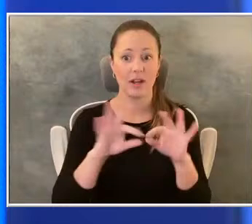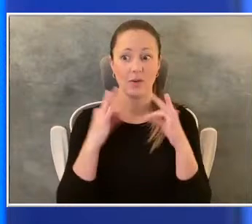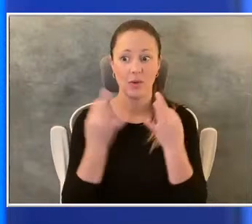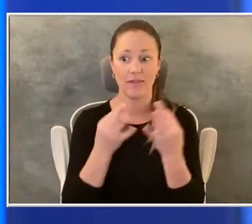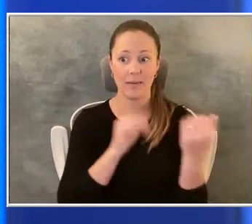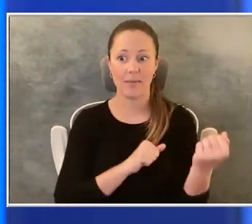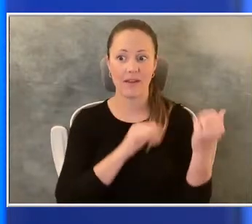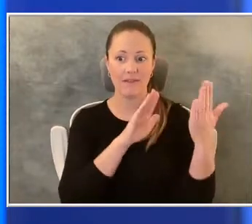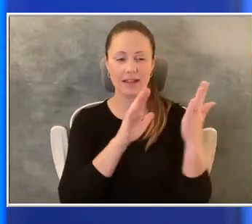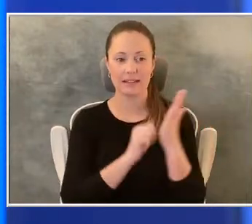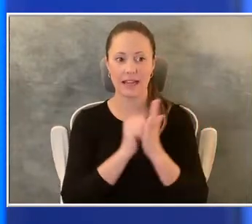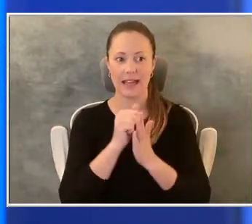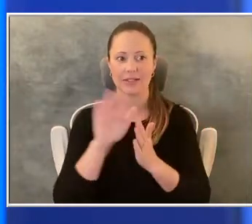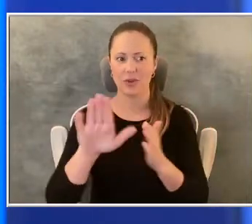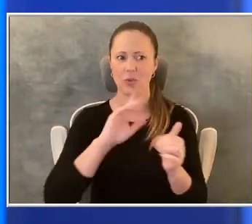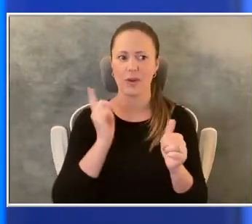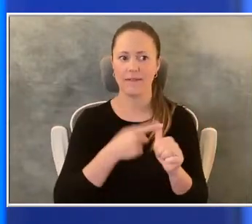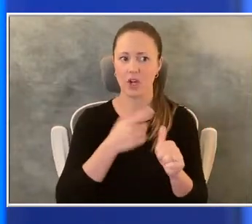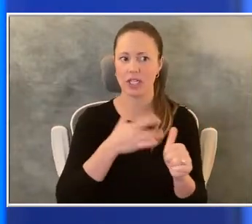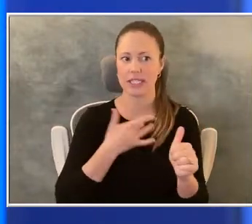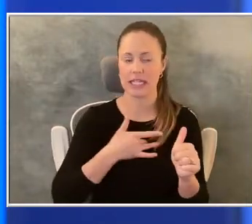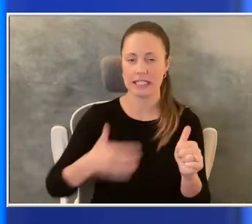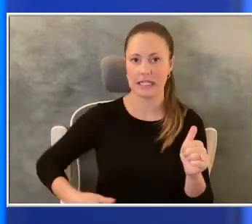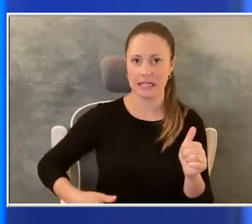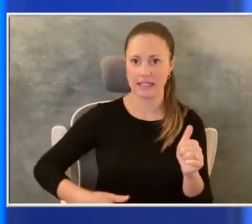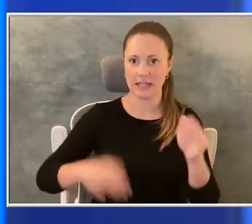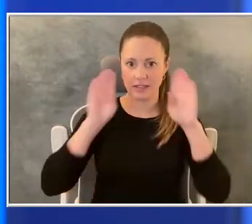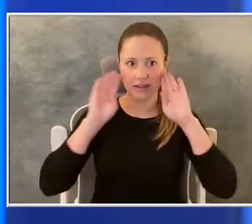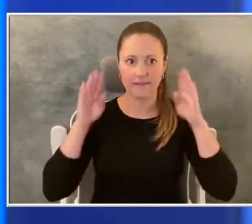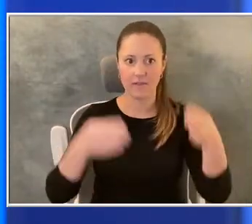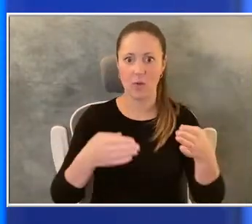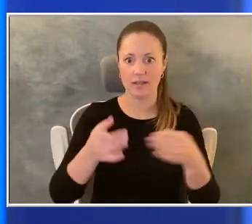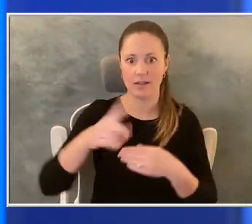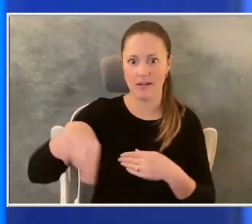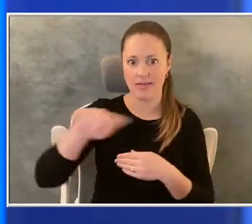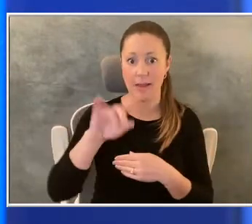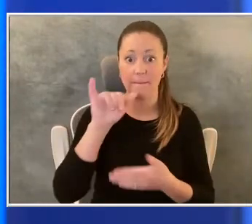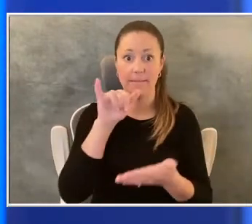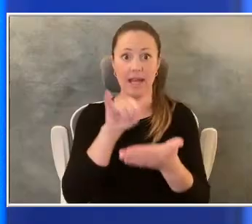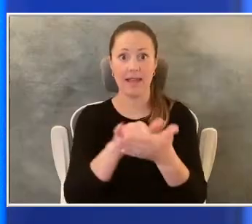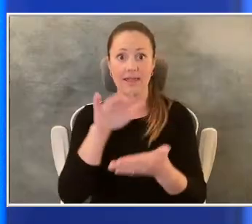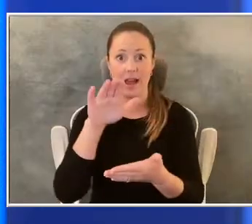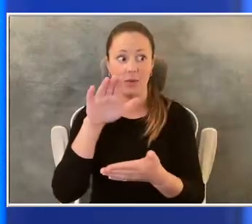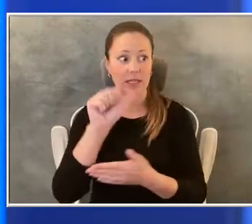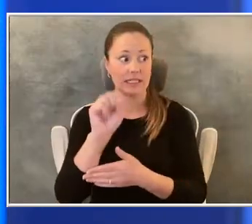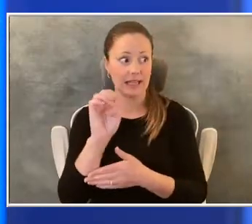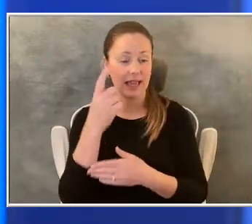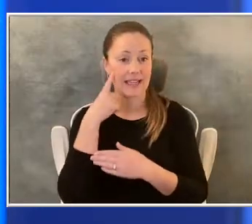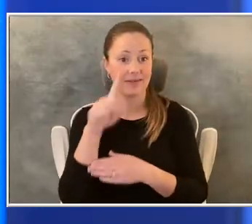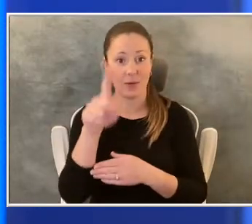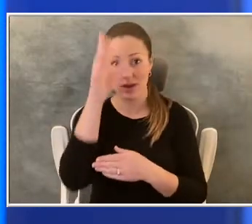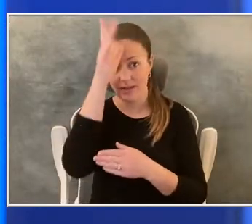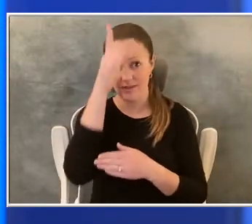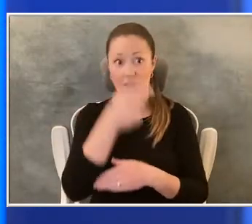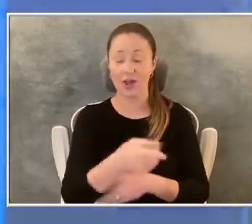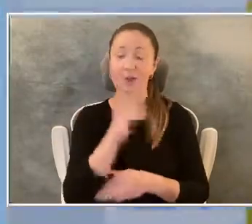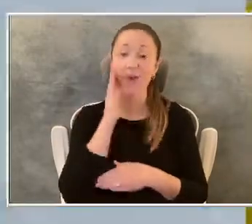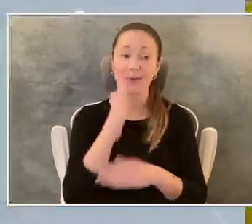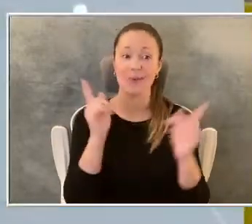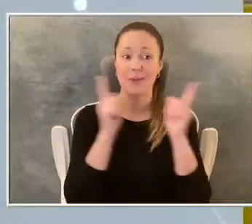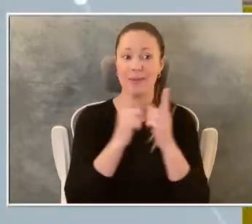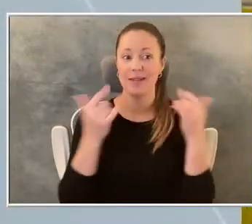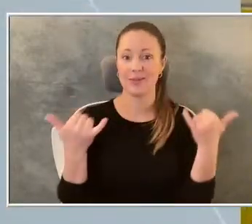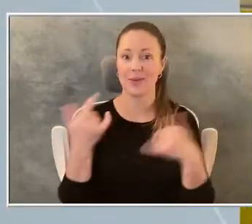first instinct is to focus on them. And that was the case for the father that you are about to meet today.